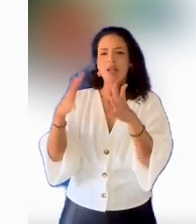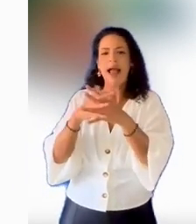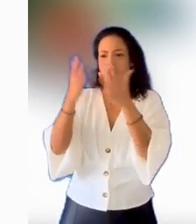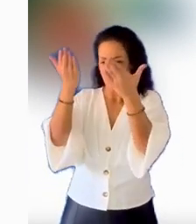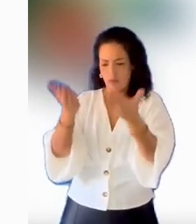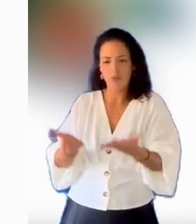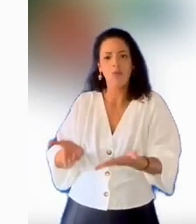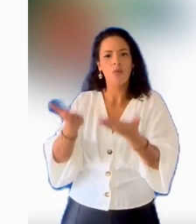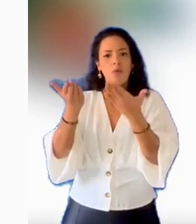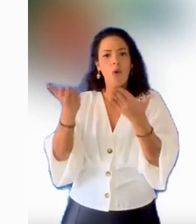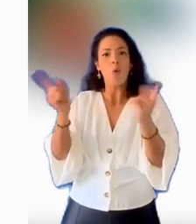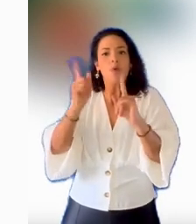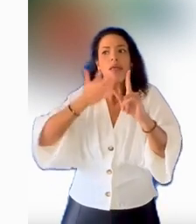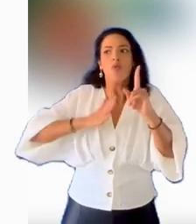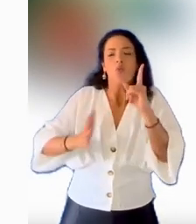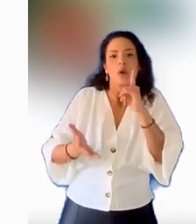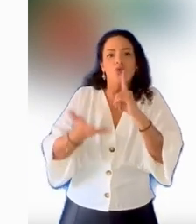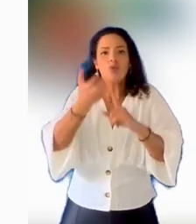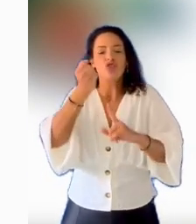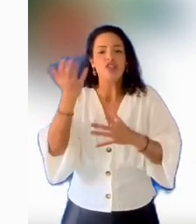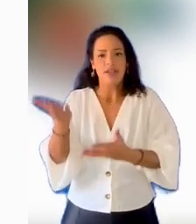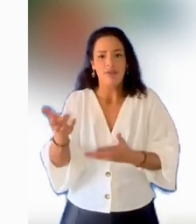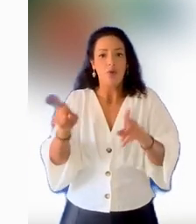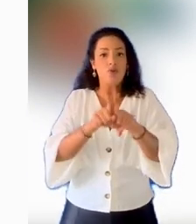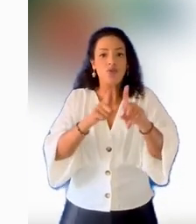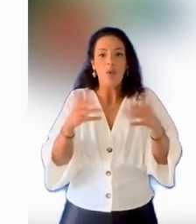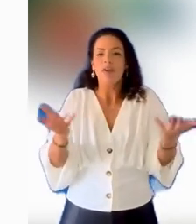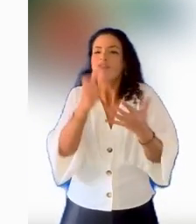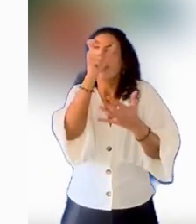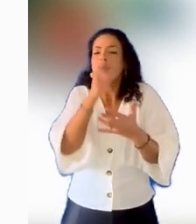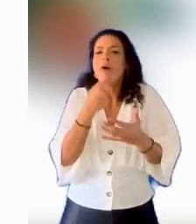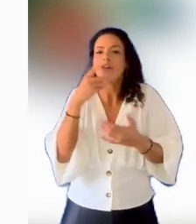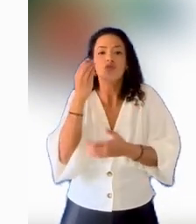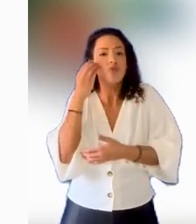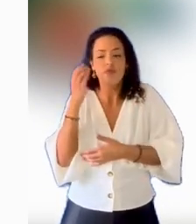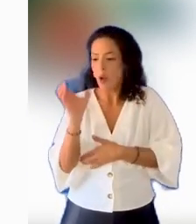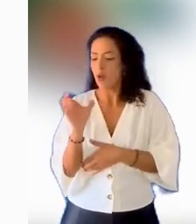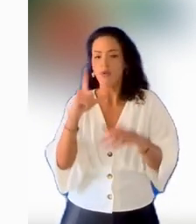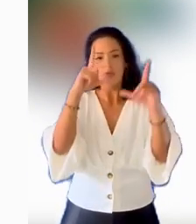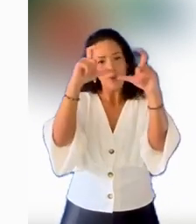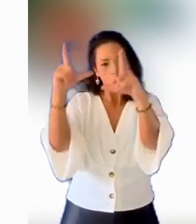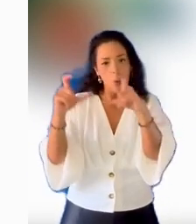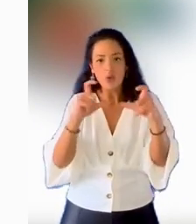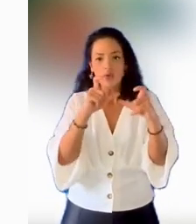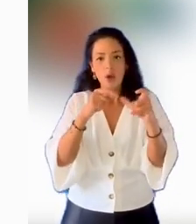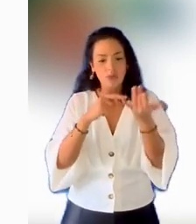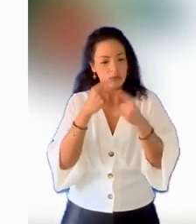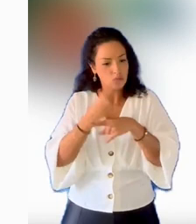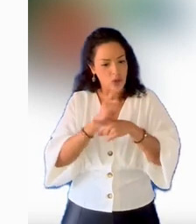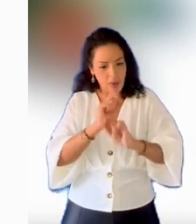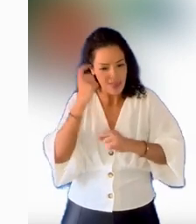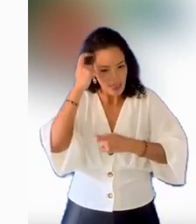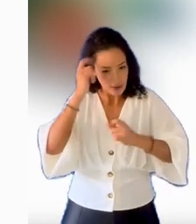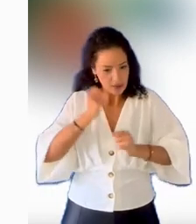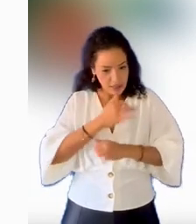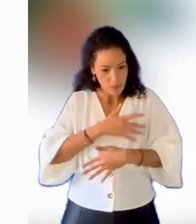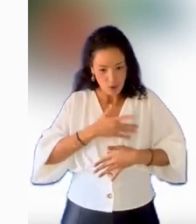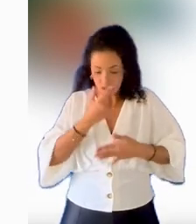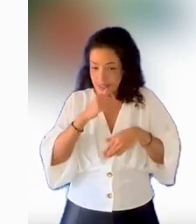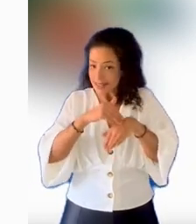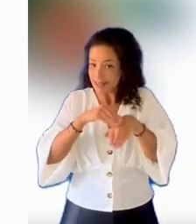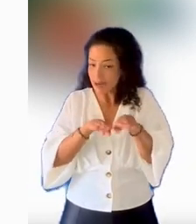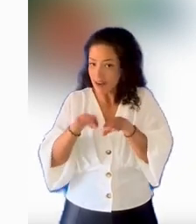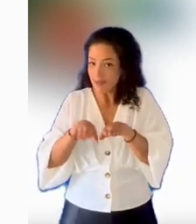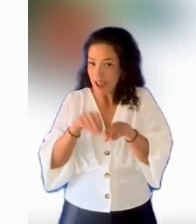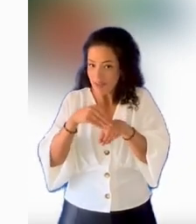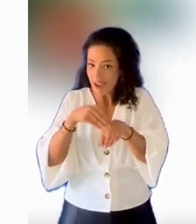they wish to be. Equally, encouraging someone to use their phone to take their own photographs to convey their thoughts, views, and emotions can create a similar